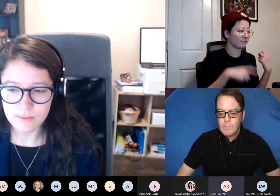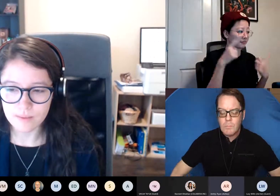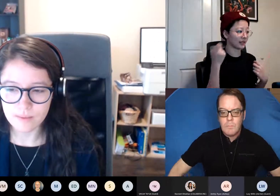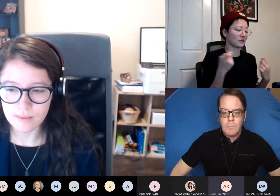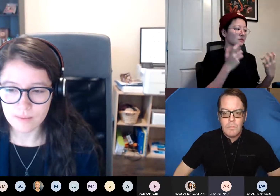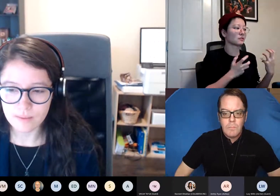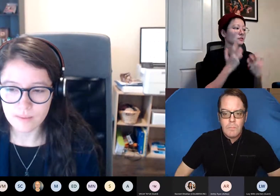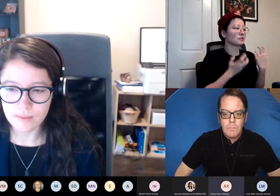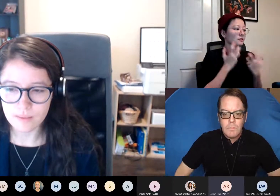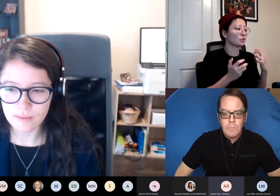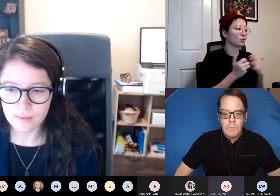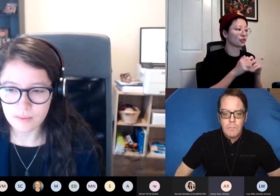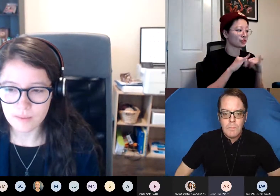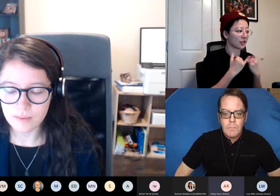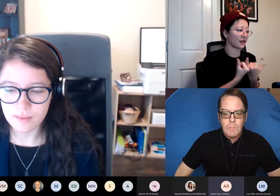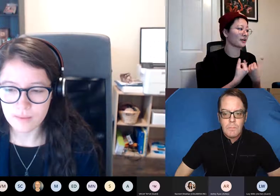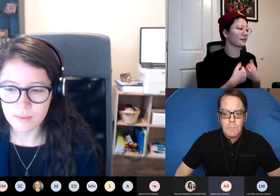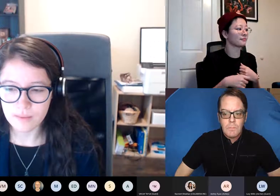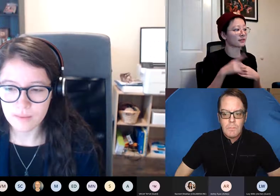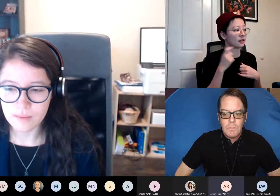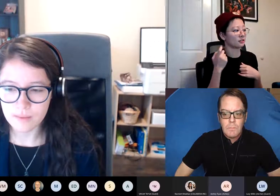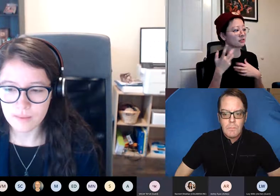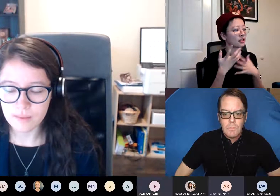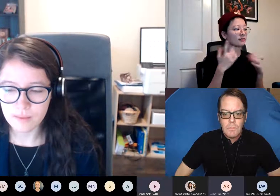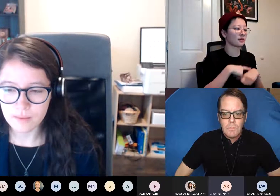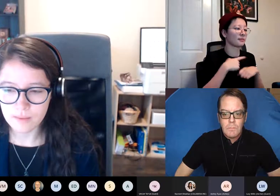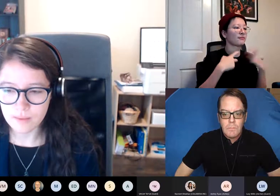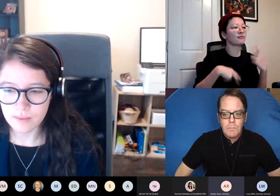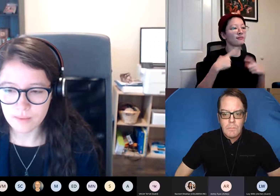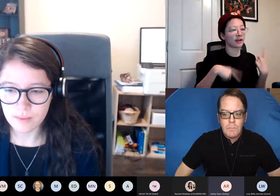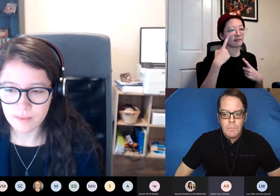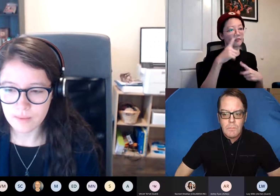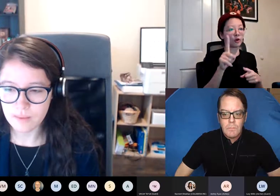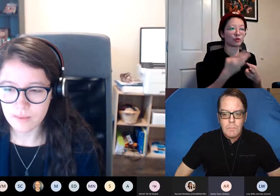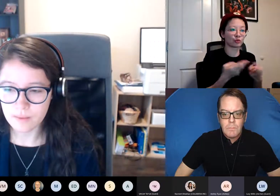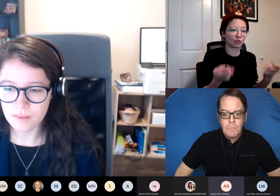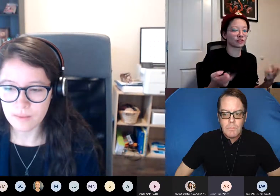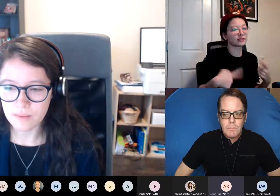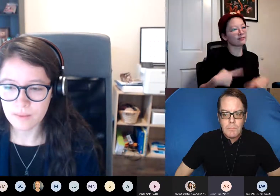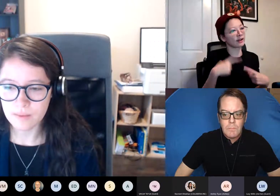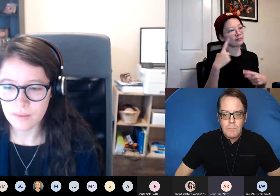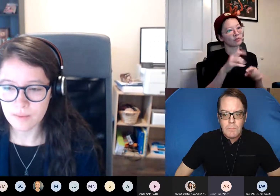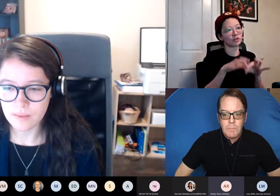Of course, being deaf can be difficult at times because you're working with a society